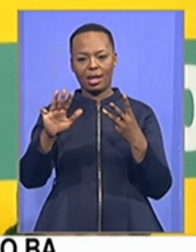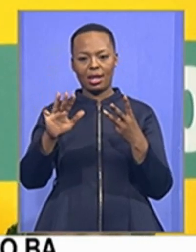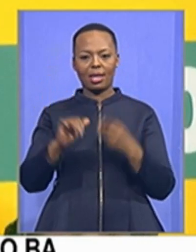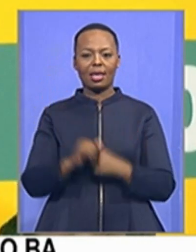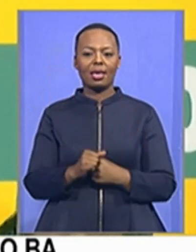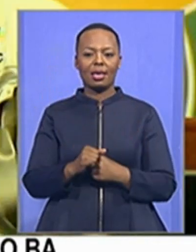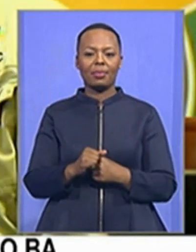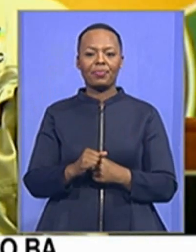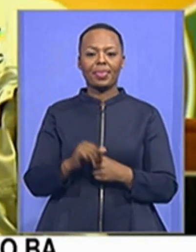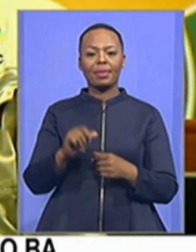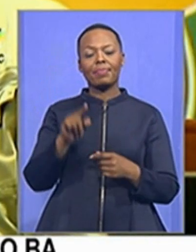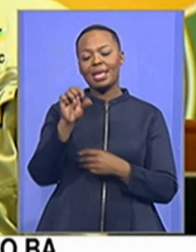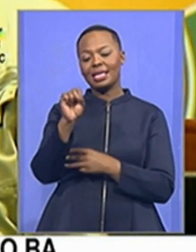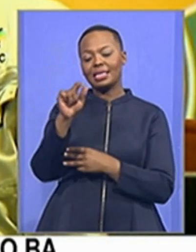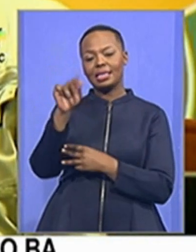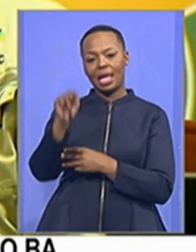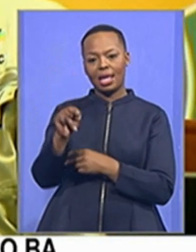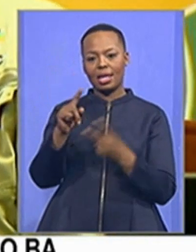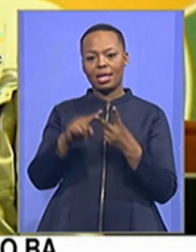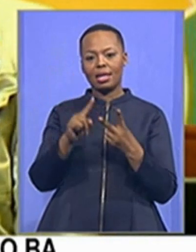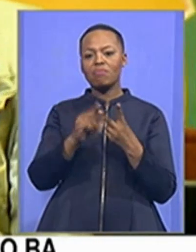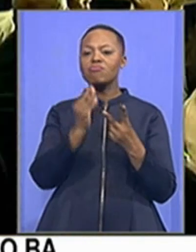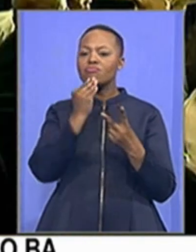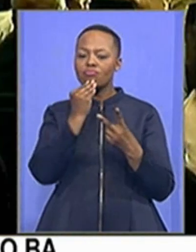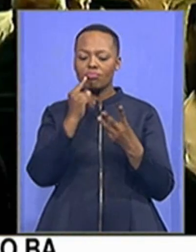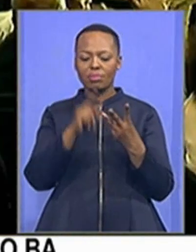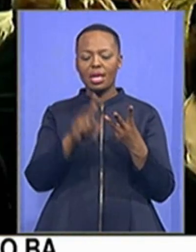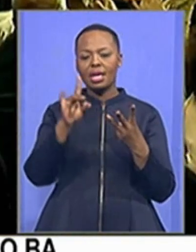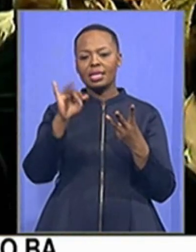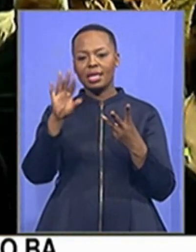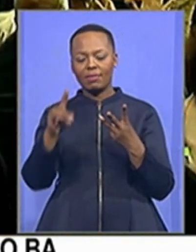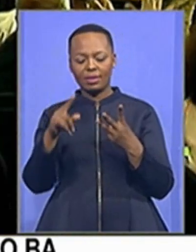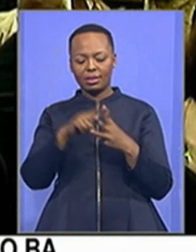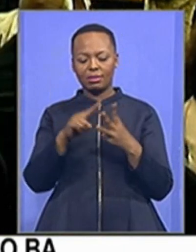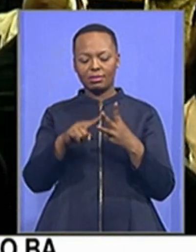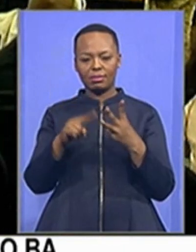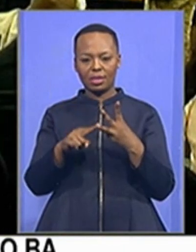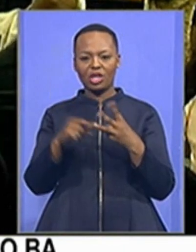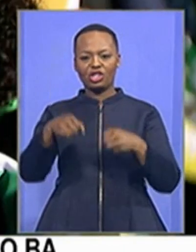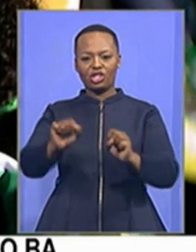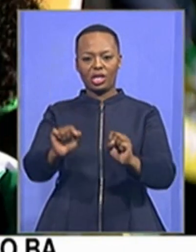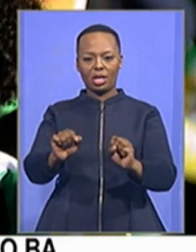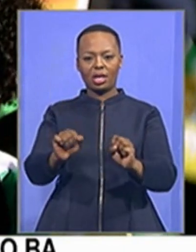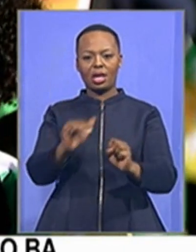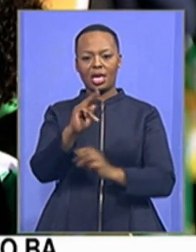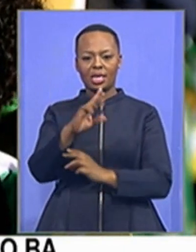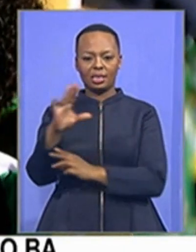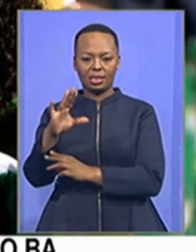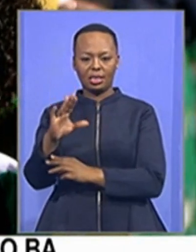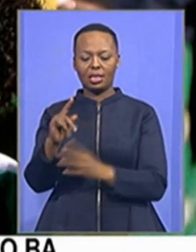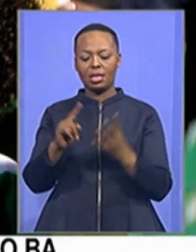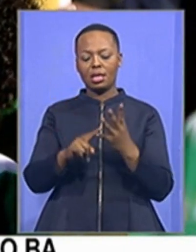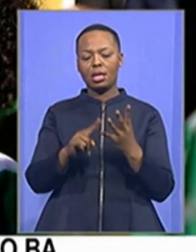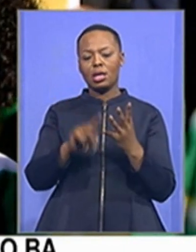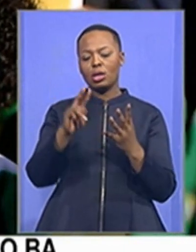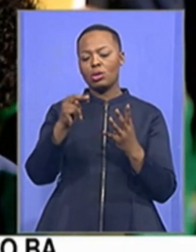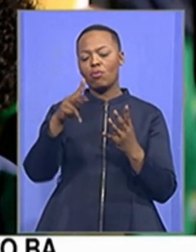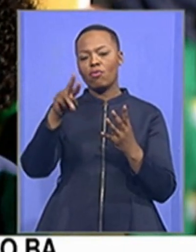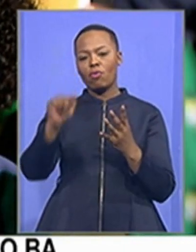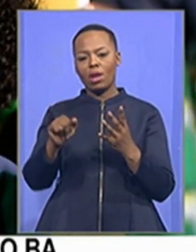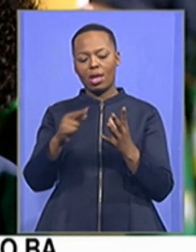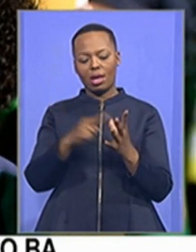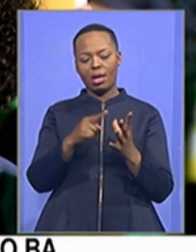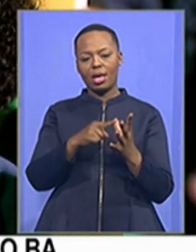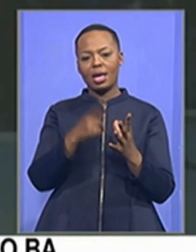Mathabata, Kwetemandashe le David Masondo ba phenkgišana la maemo a bodula setulo bja mokgatlo. Nomvula Mokonyane le Febe Potgieter